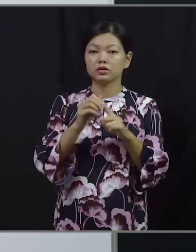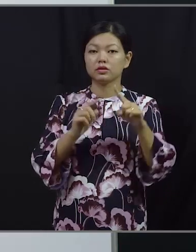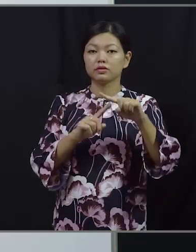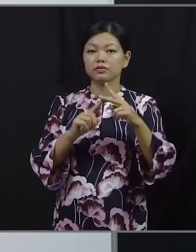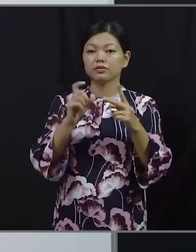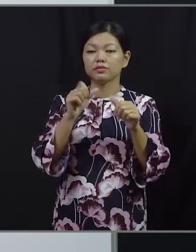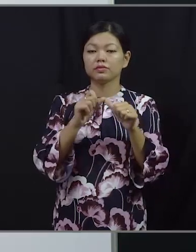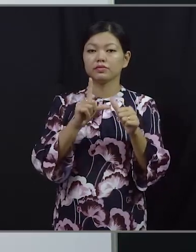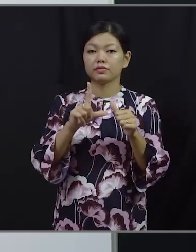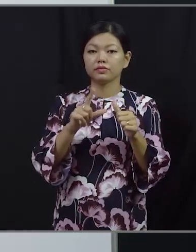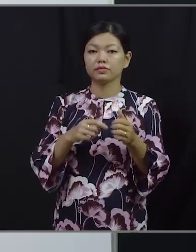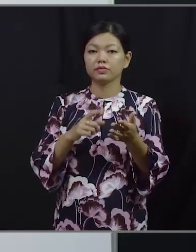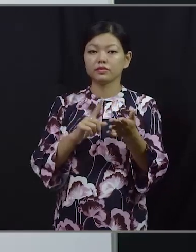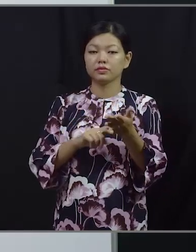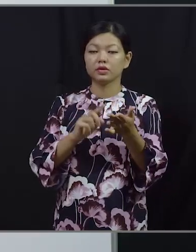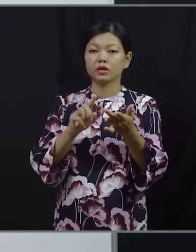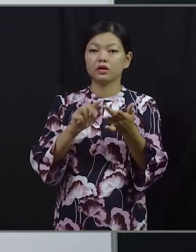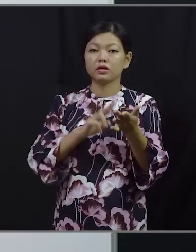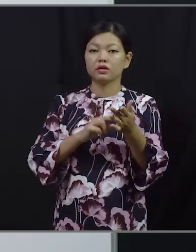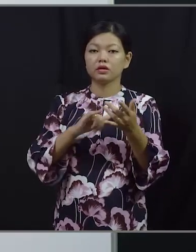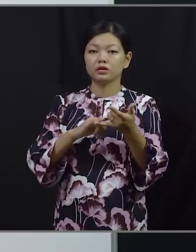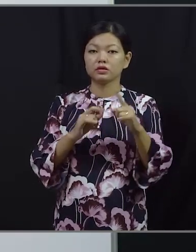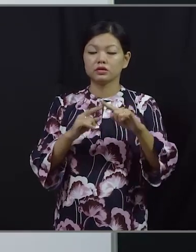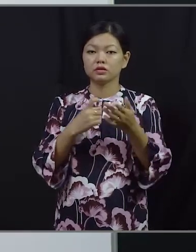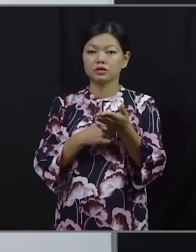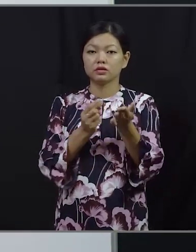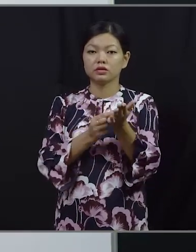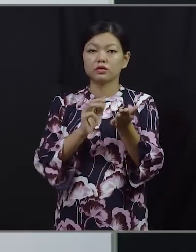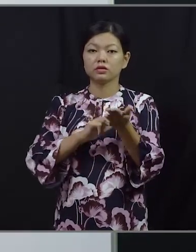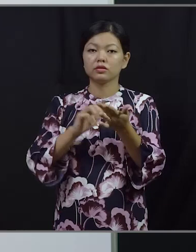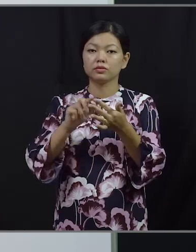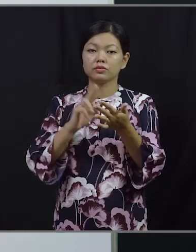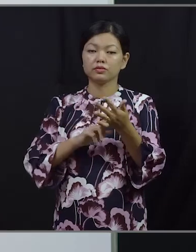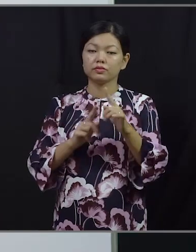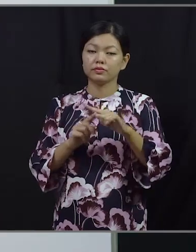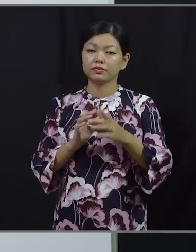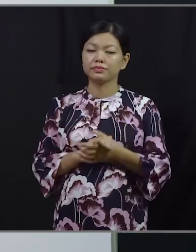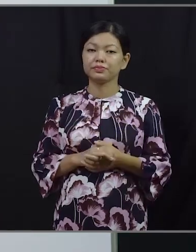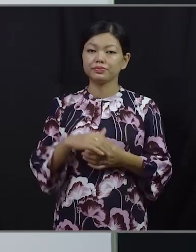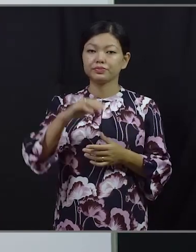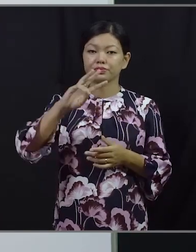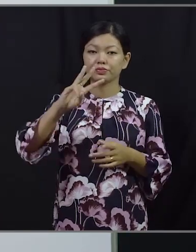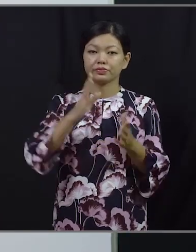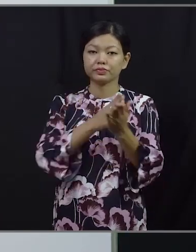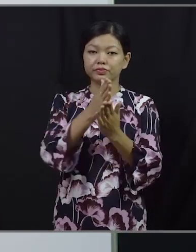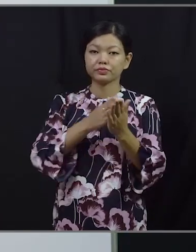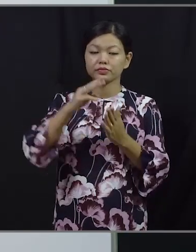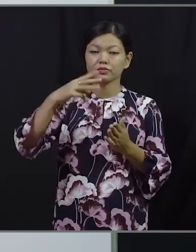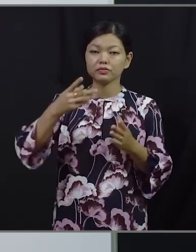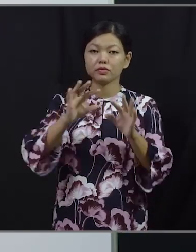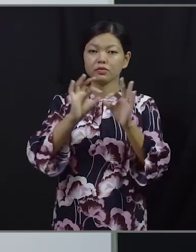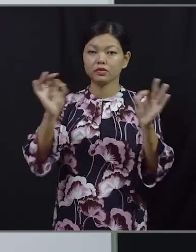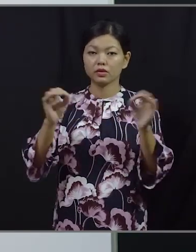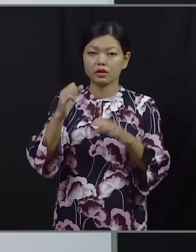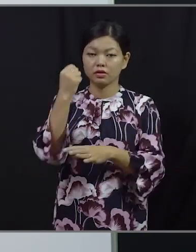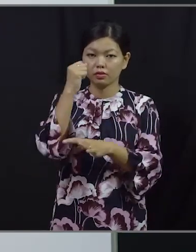Okay, so in the optical instrument parts, we have three types of optical instruments. First one is simple microscope, then compound microscope,